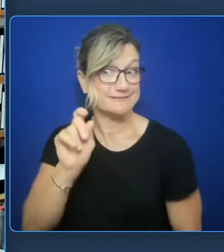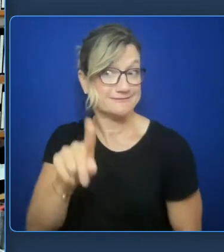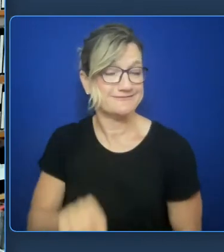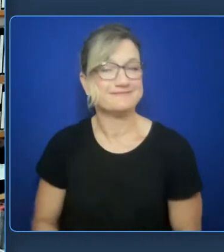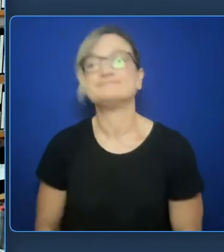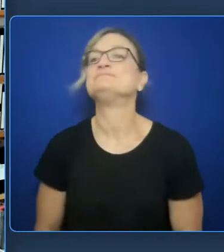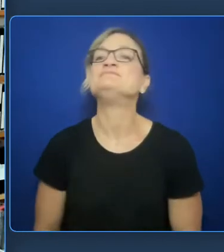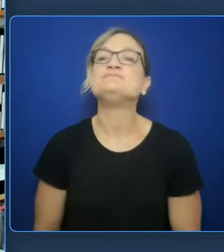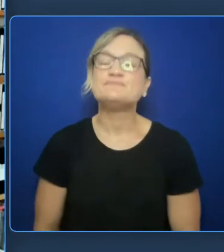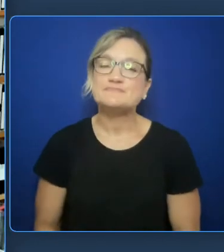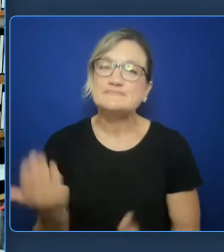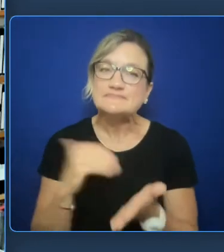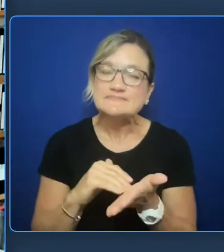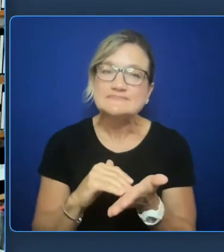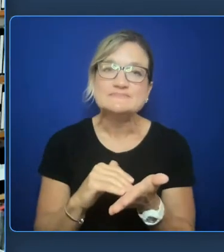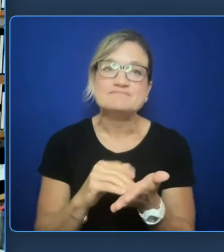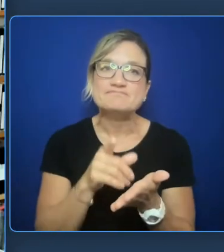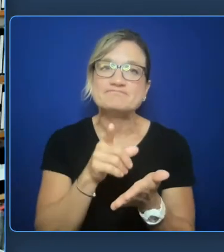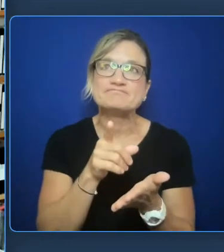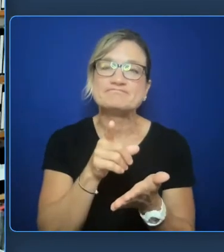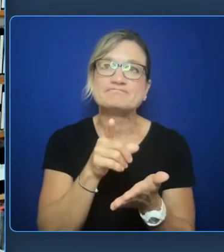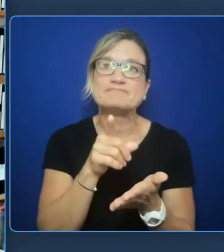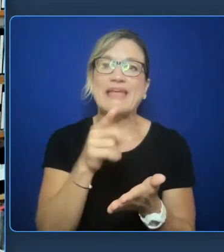Absolutely. Well, I will mention